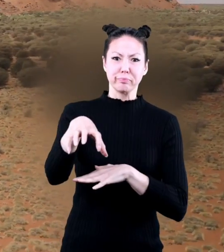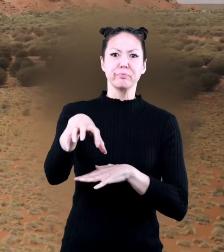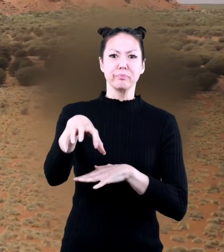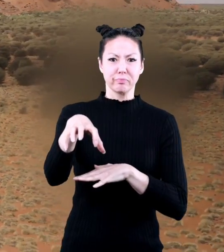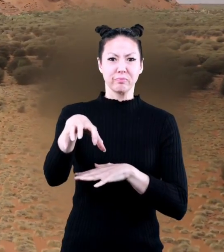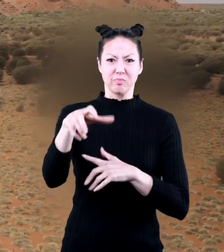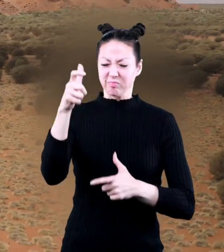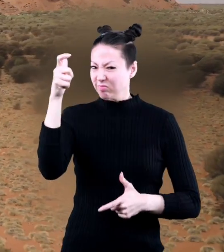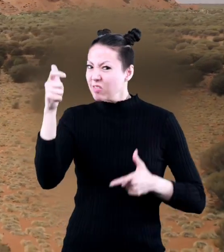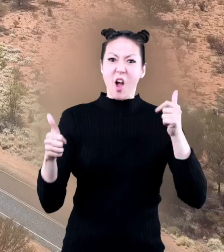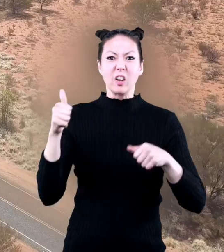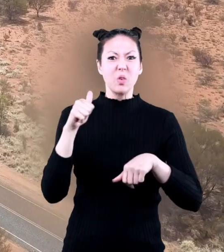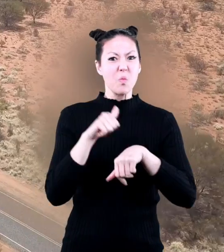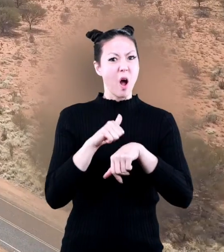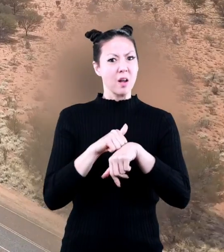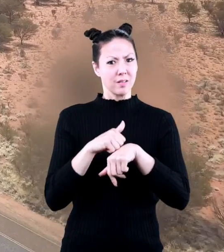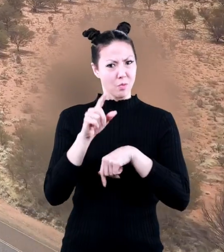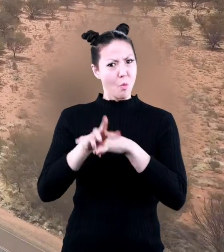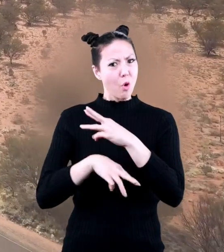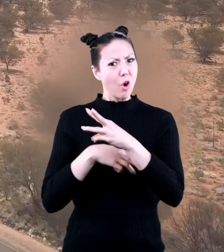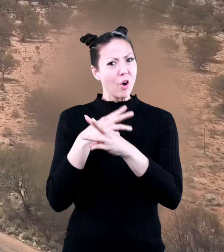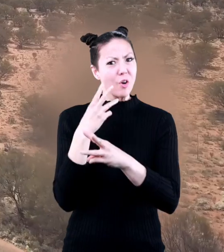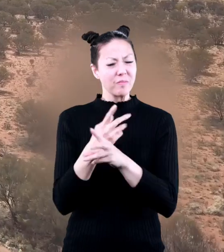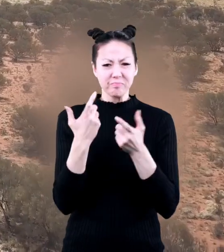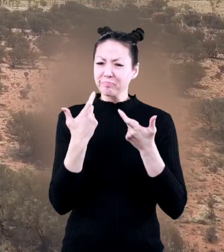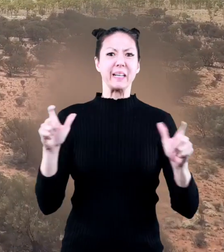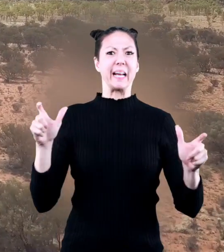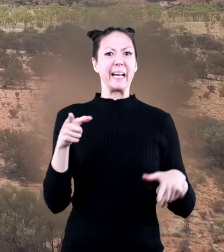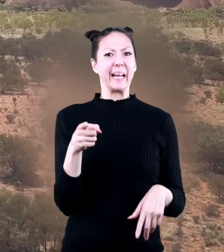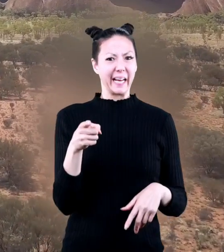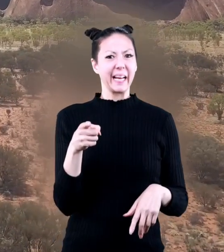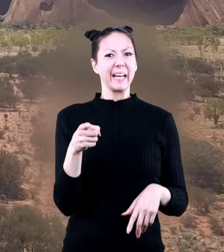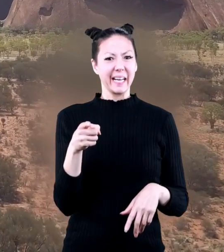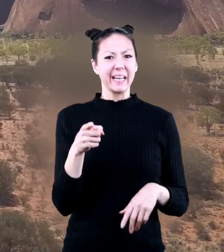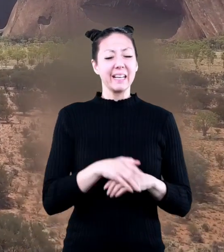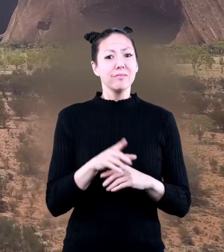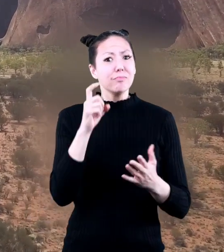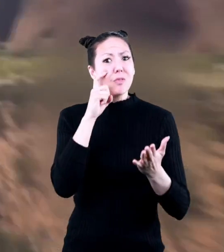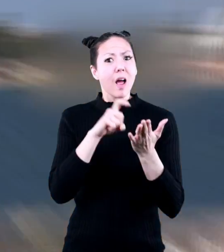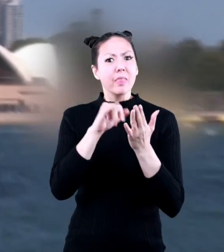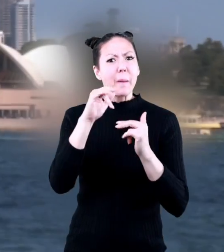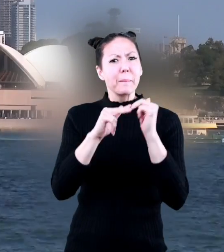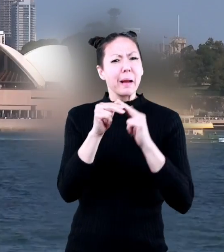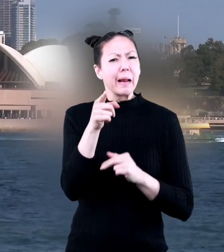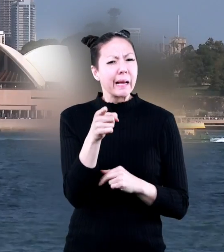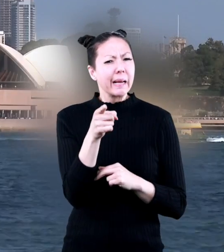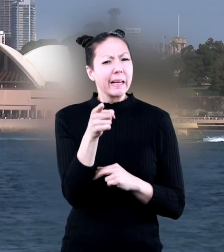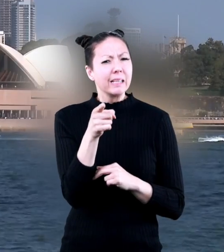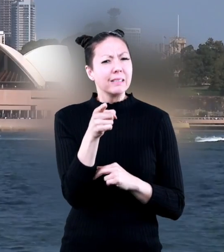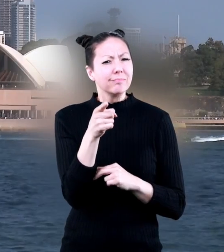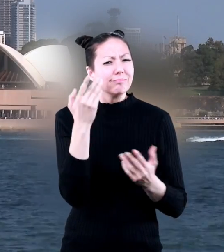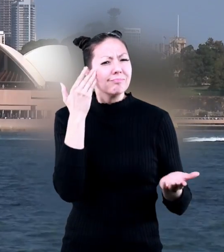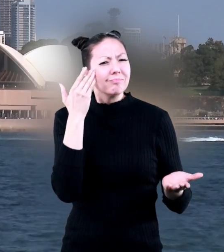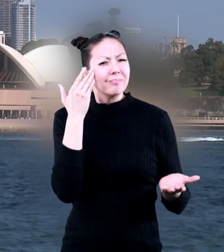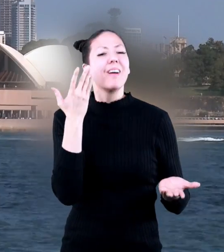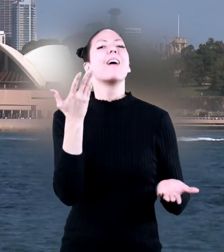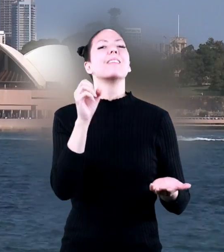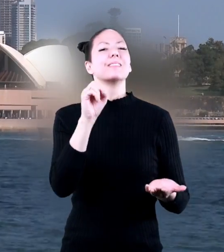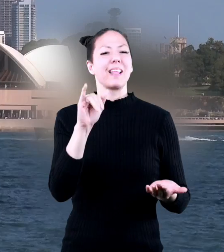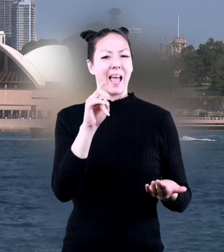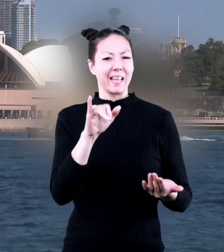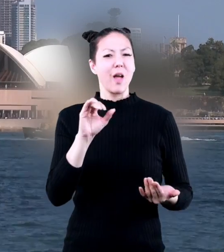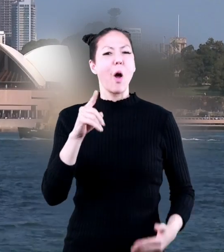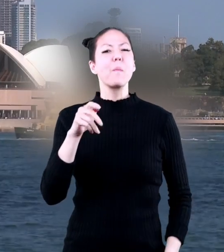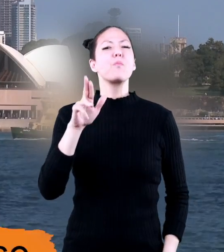1,110 feet tall. It is the largest rock in the world. Do you recognize this